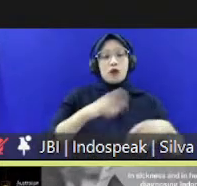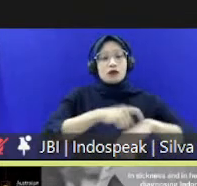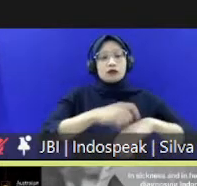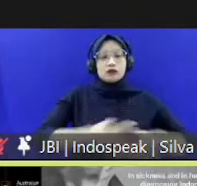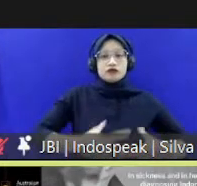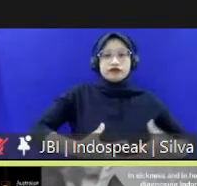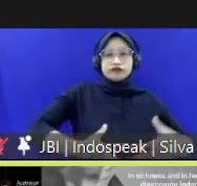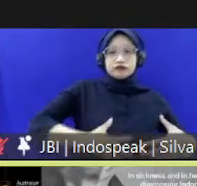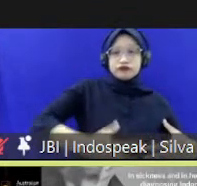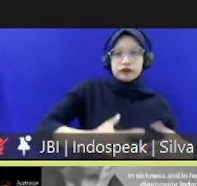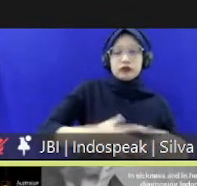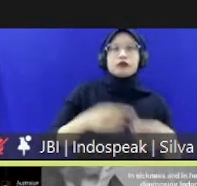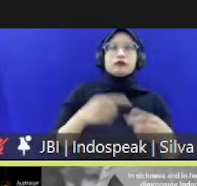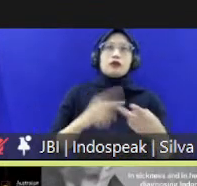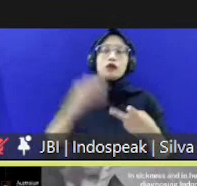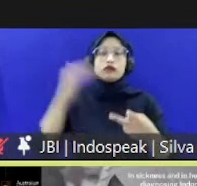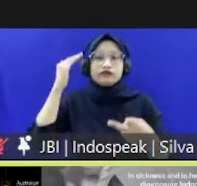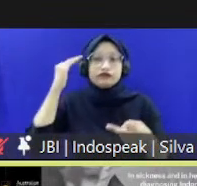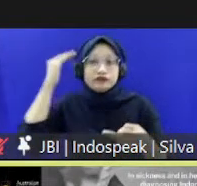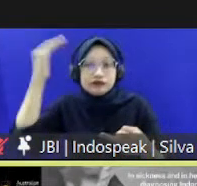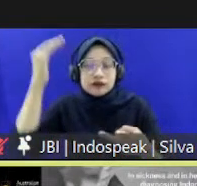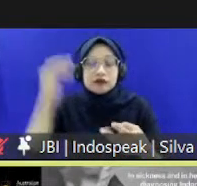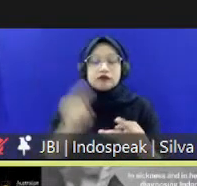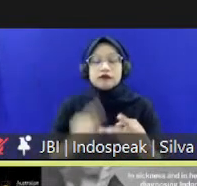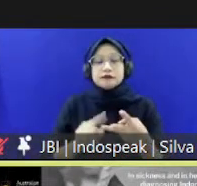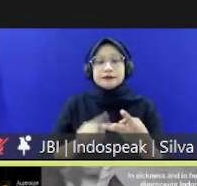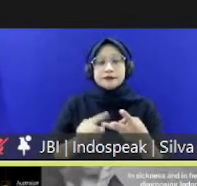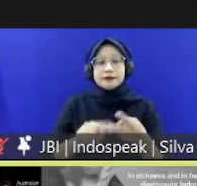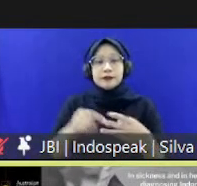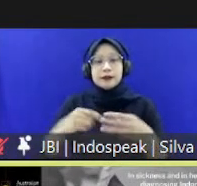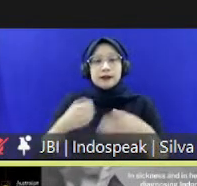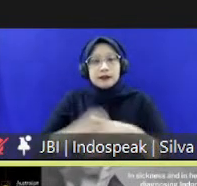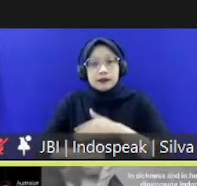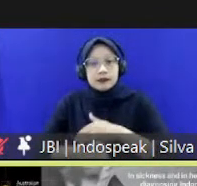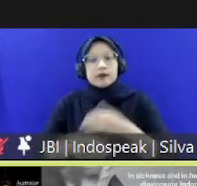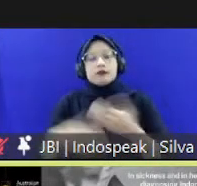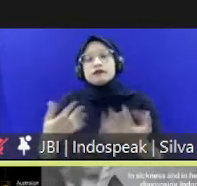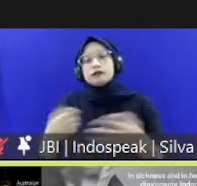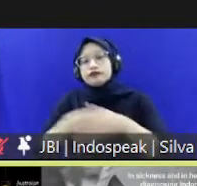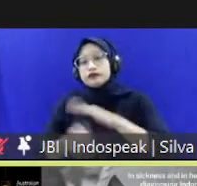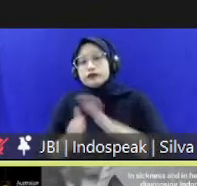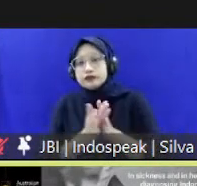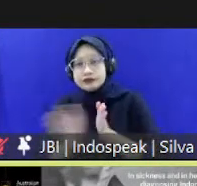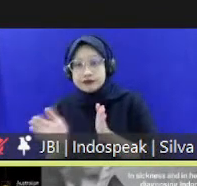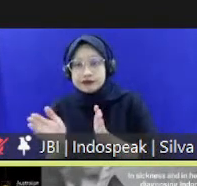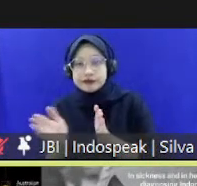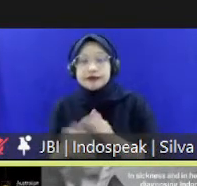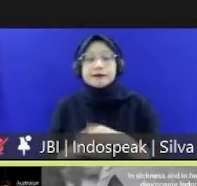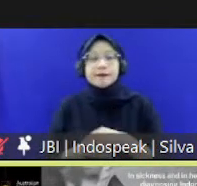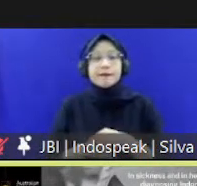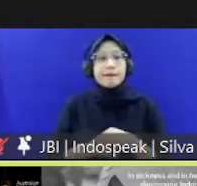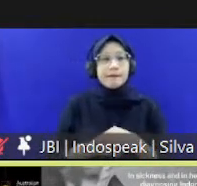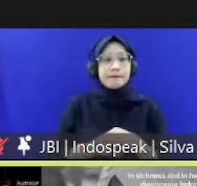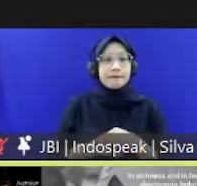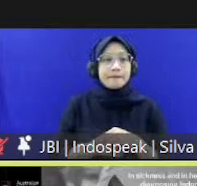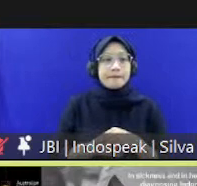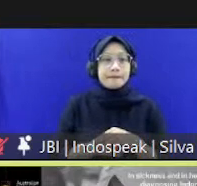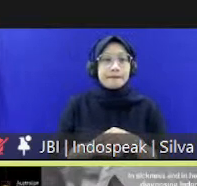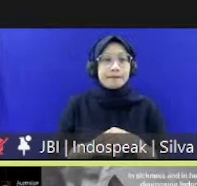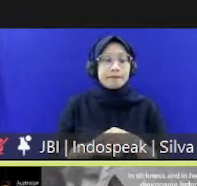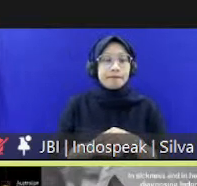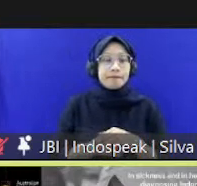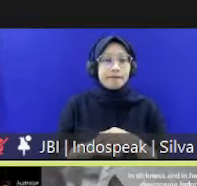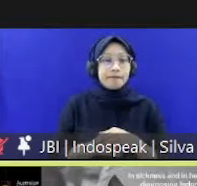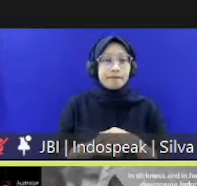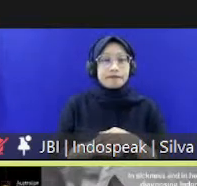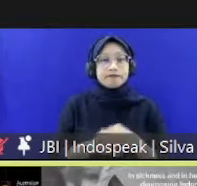during motherhood as well as the post one. And then that's kind of like the situation has been that one. So